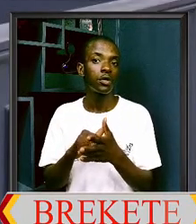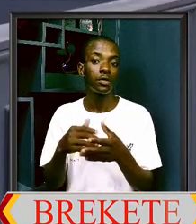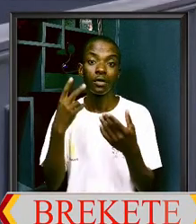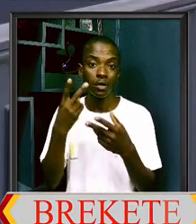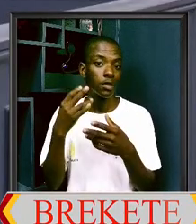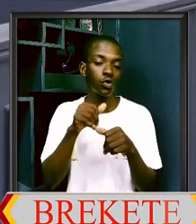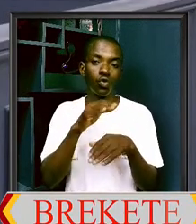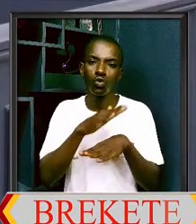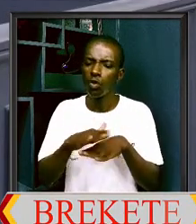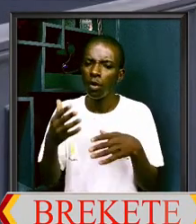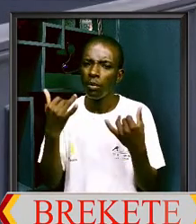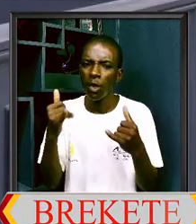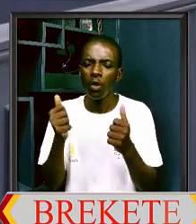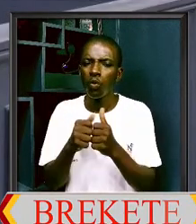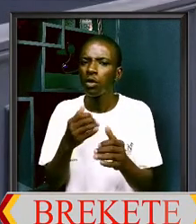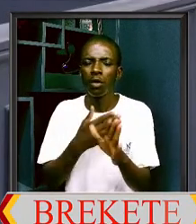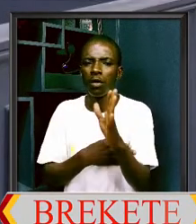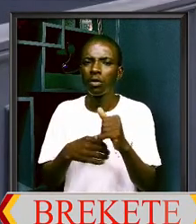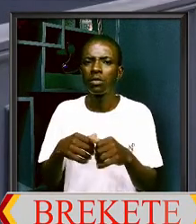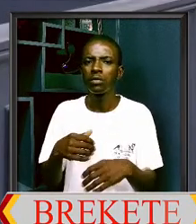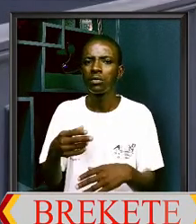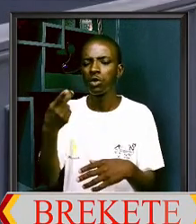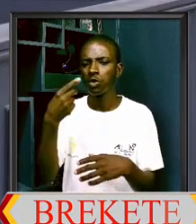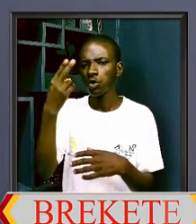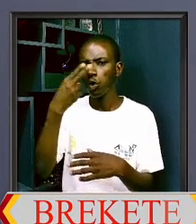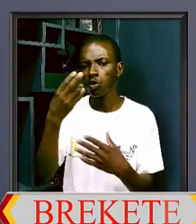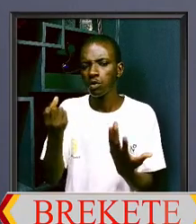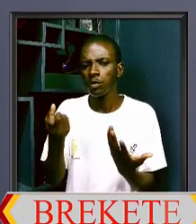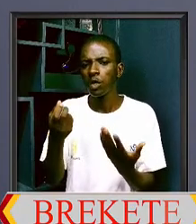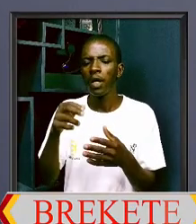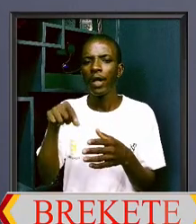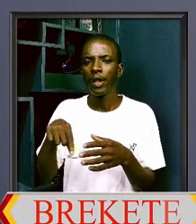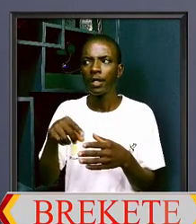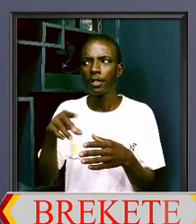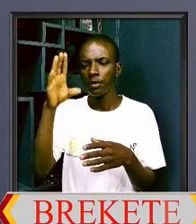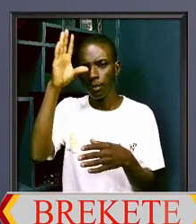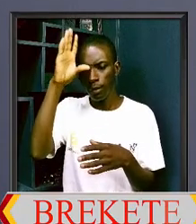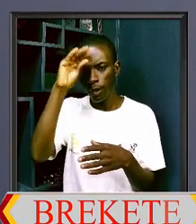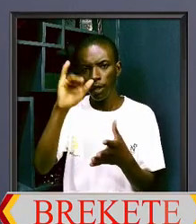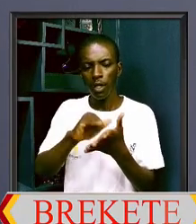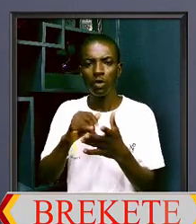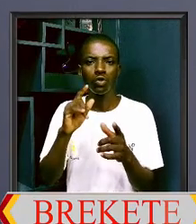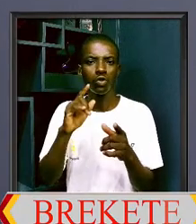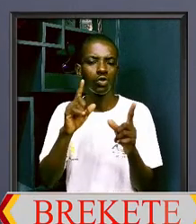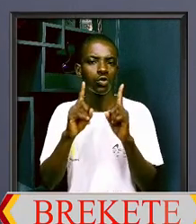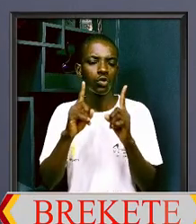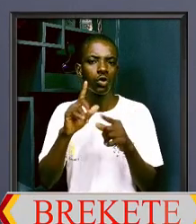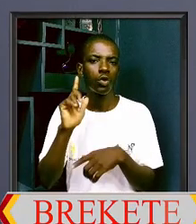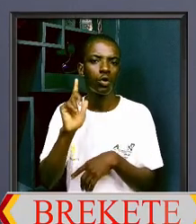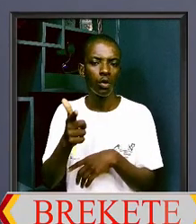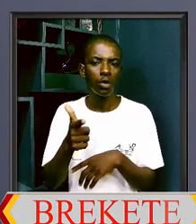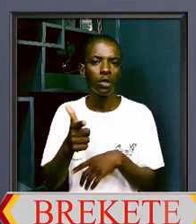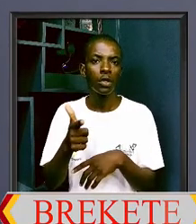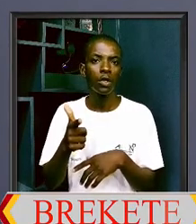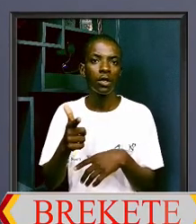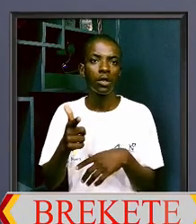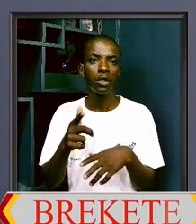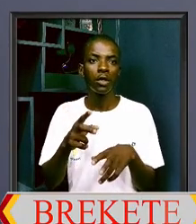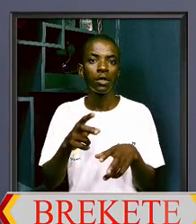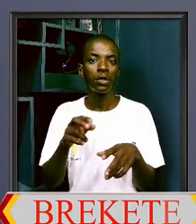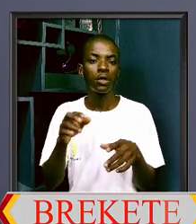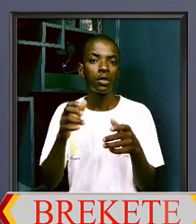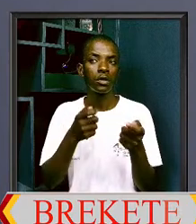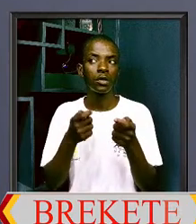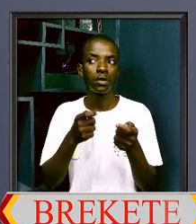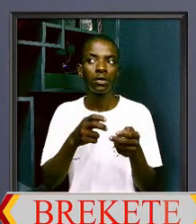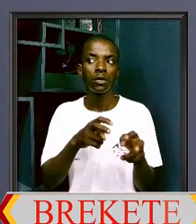God oh God is awesome this bab talk later for Trav to